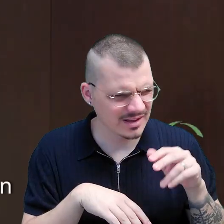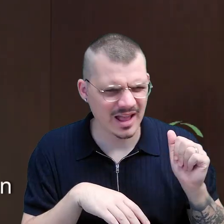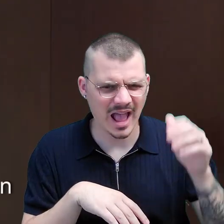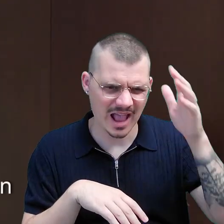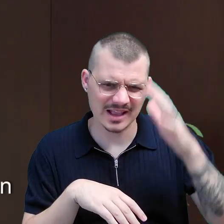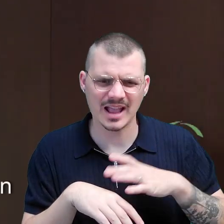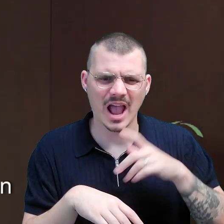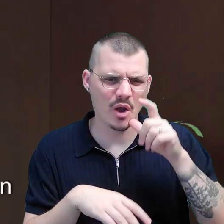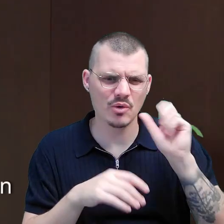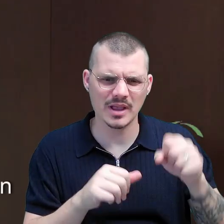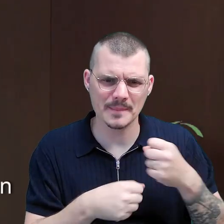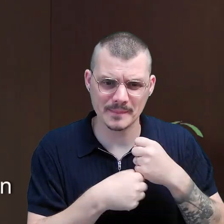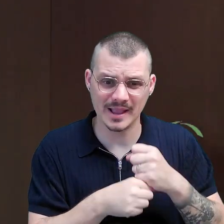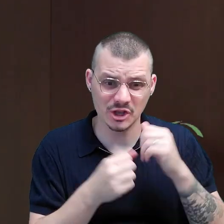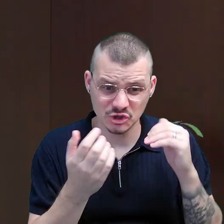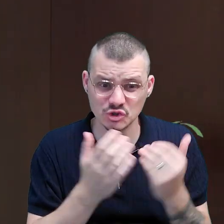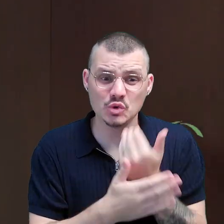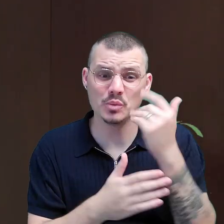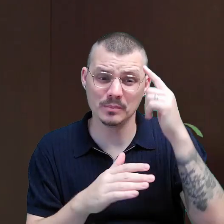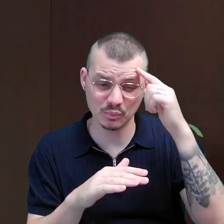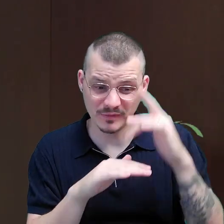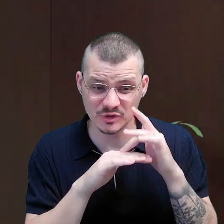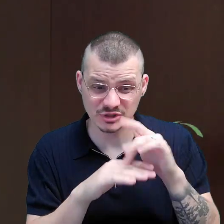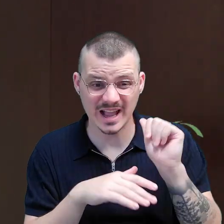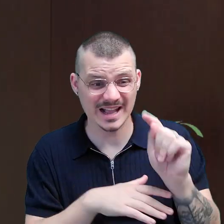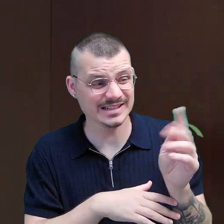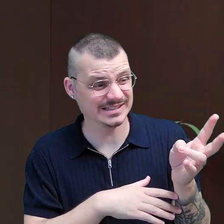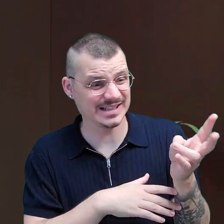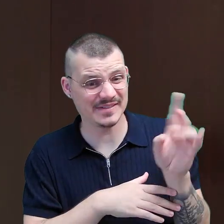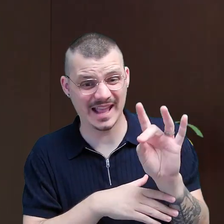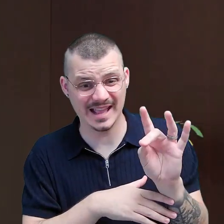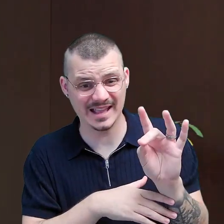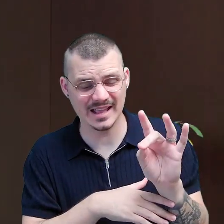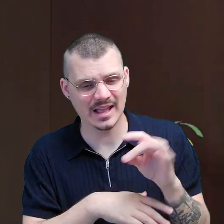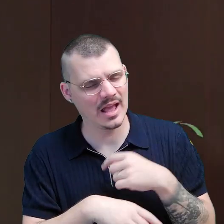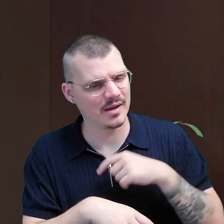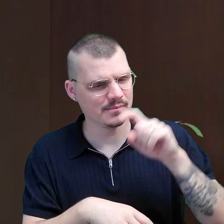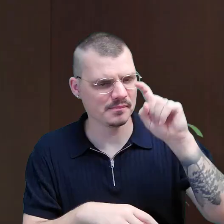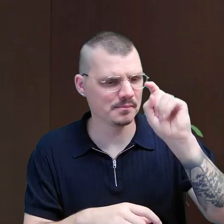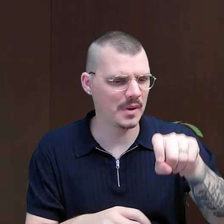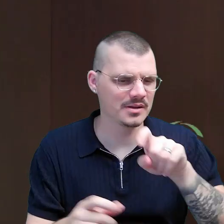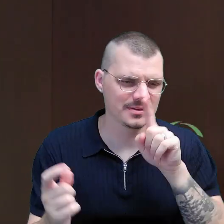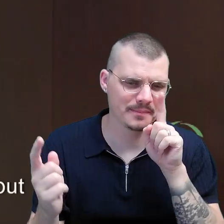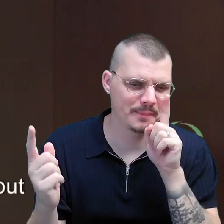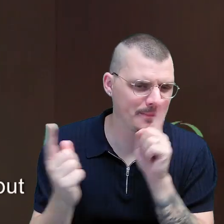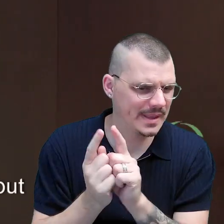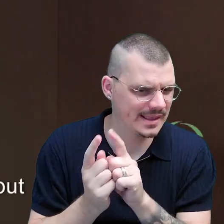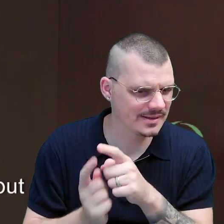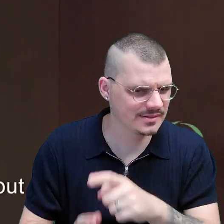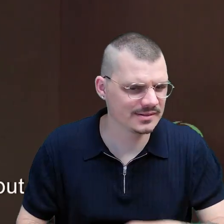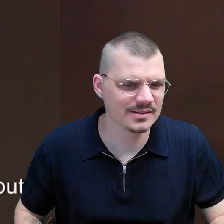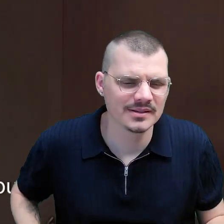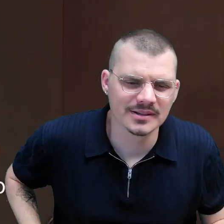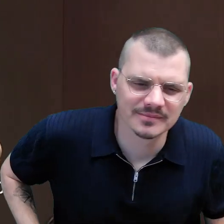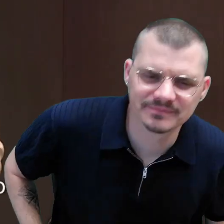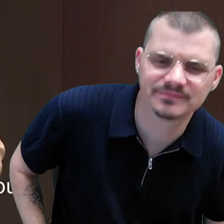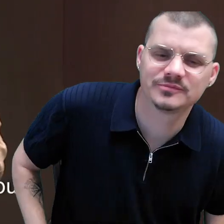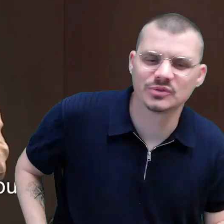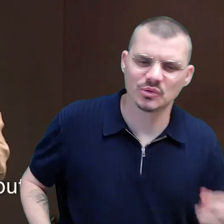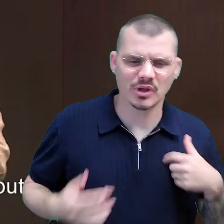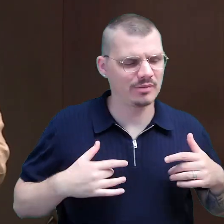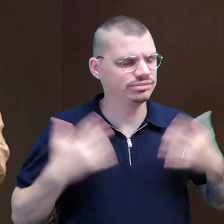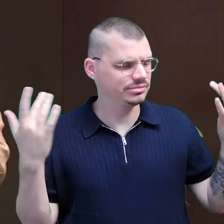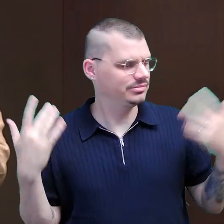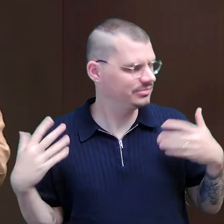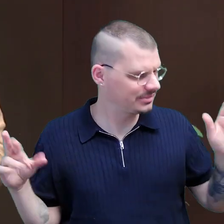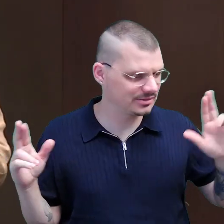who can create a new perversion at 78 is a guy I must meet. So we were all jazzed to go meet him,